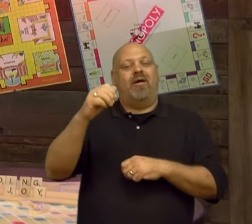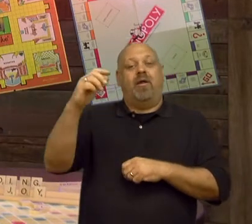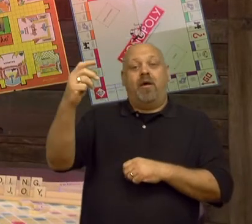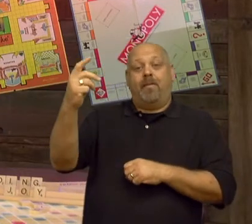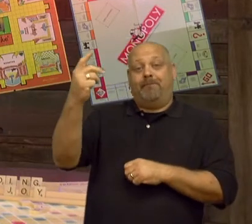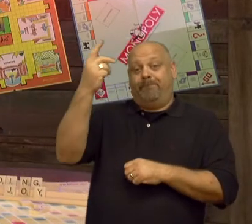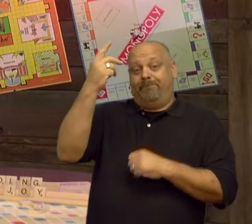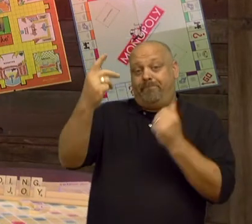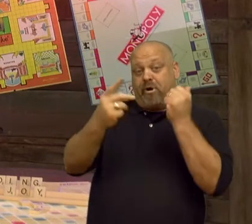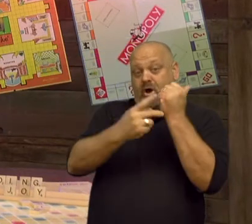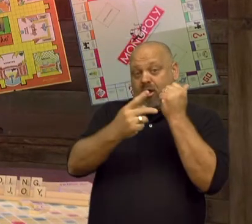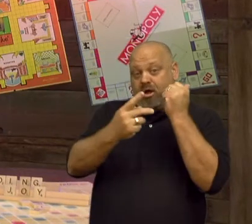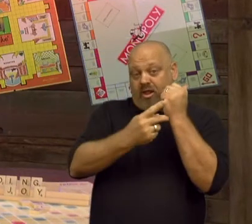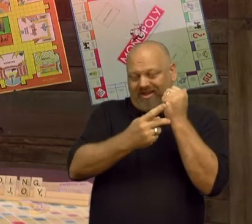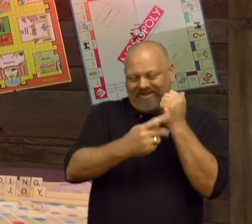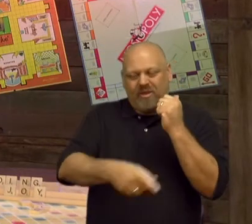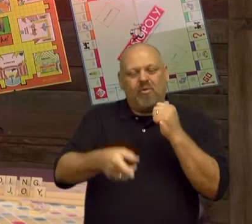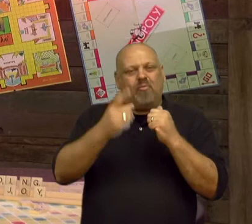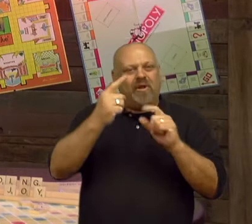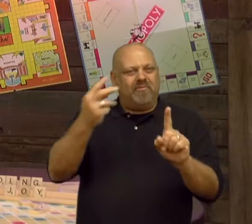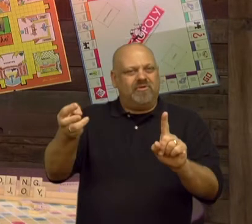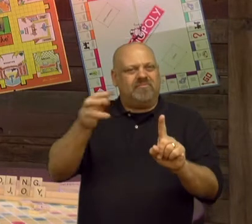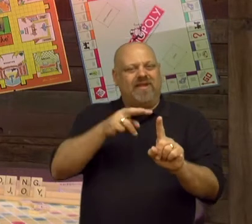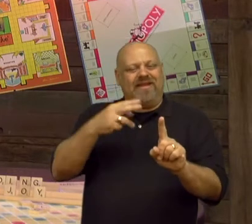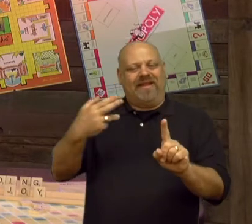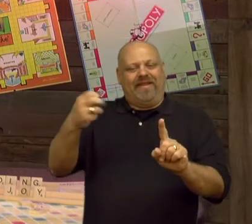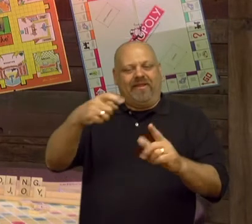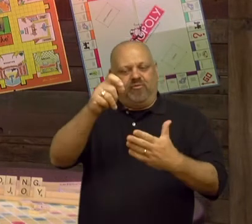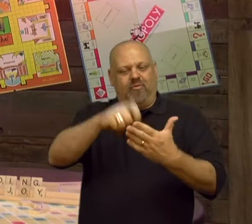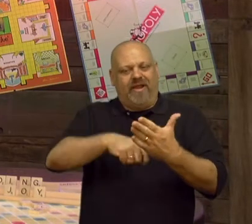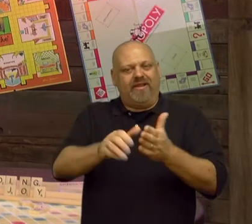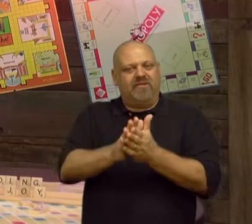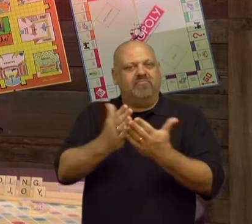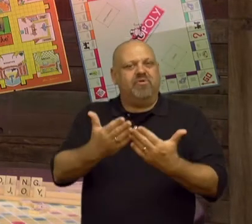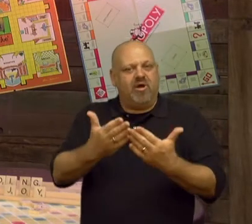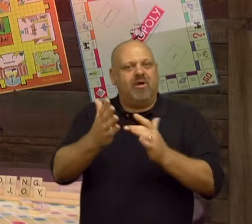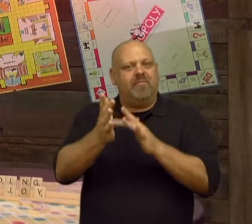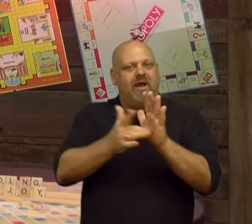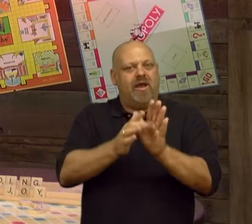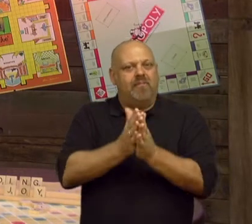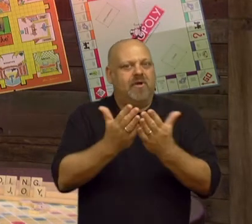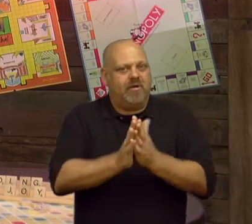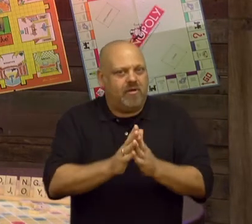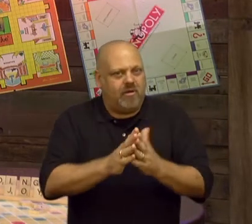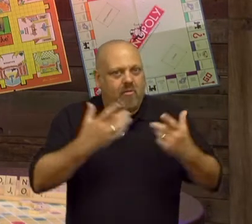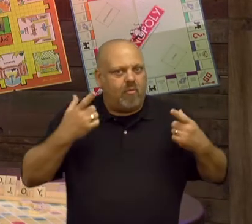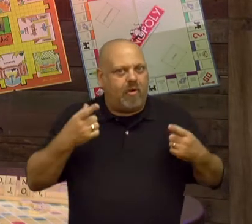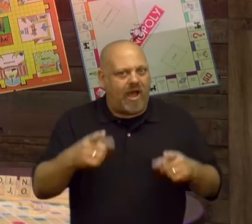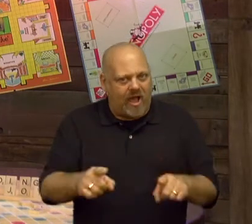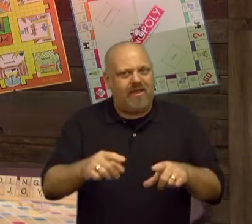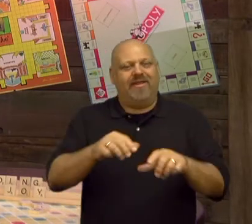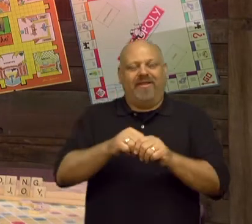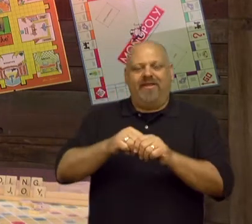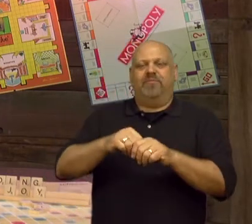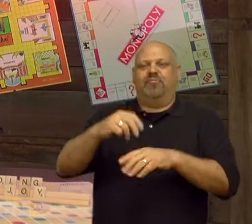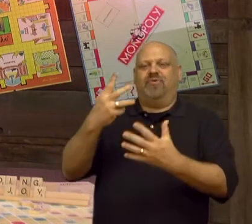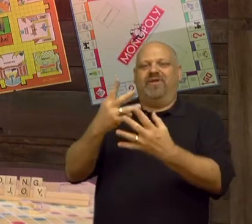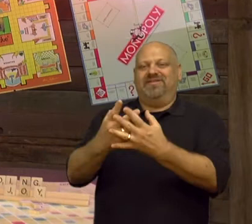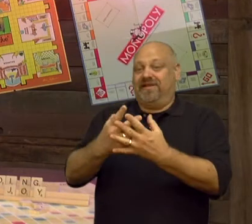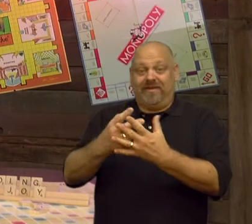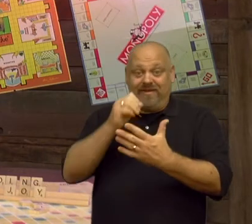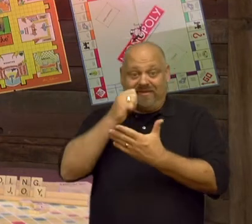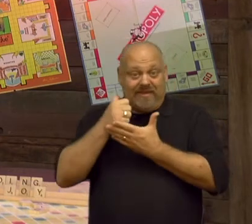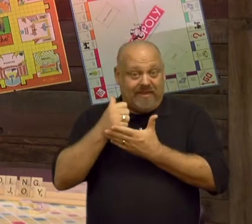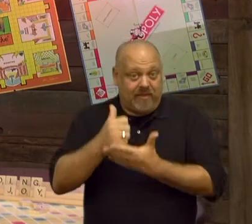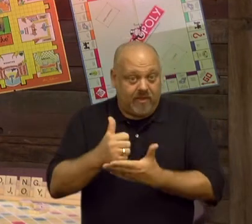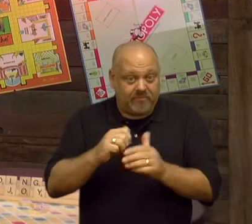And one perspective is that he's writing this particular book of the Bible while he's in prison. And if that